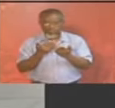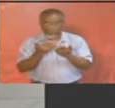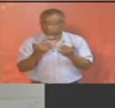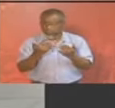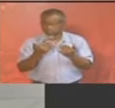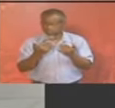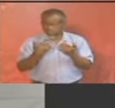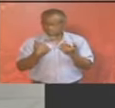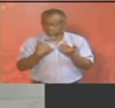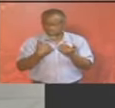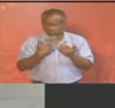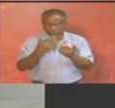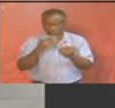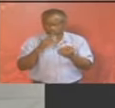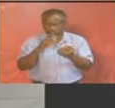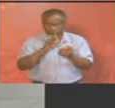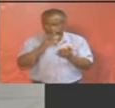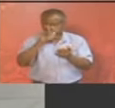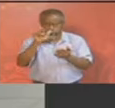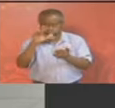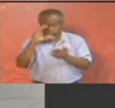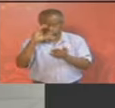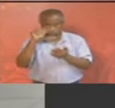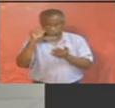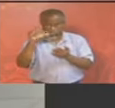lists or anything like that? Thank you.